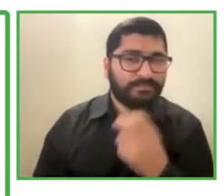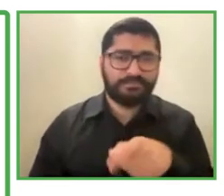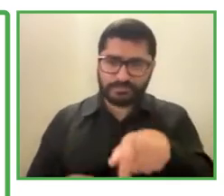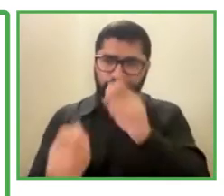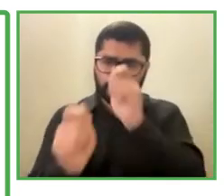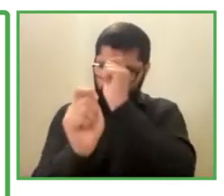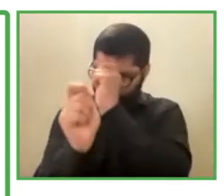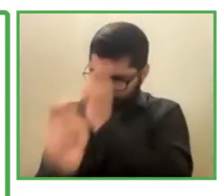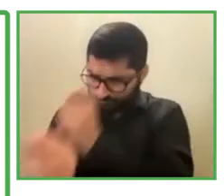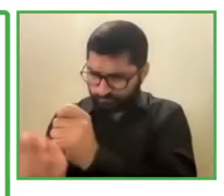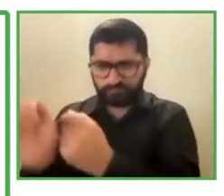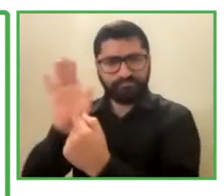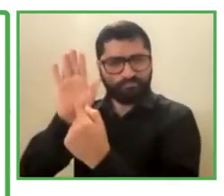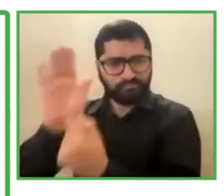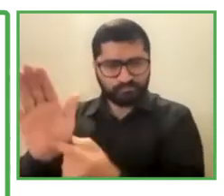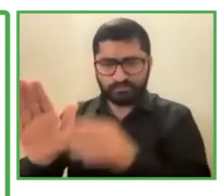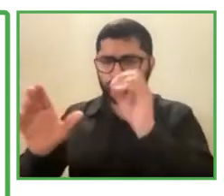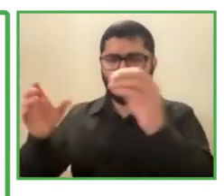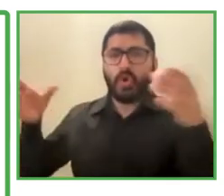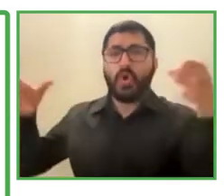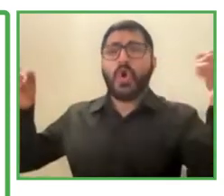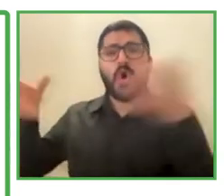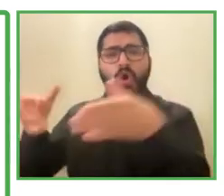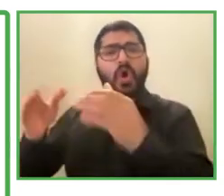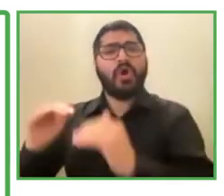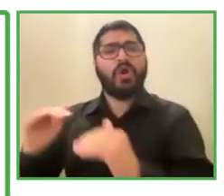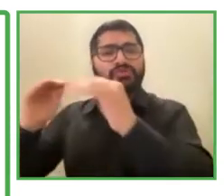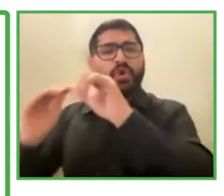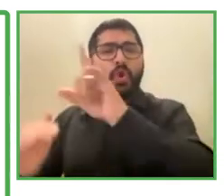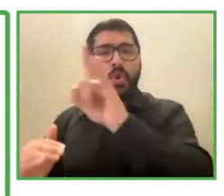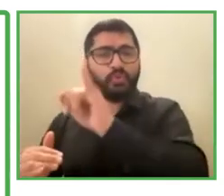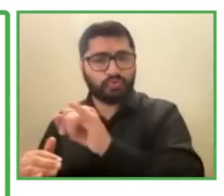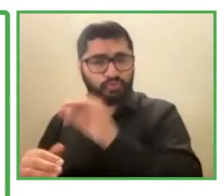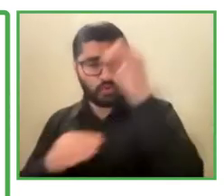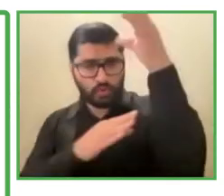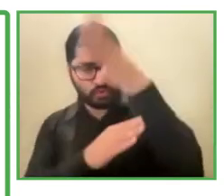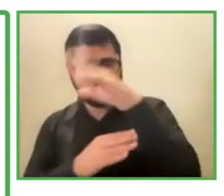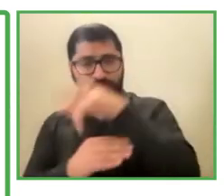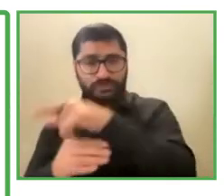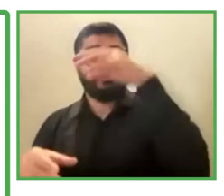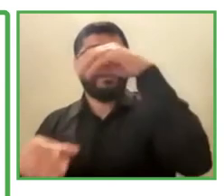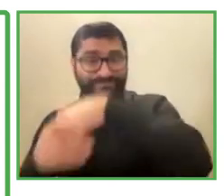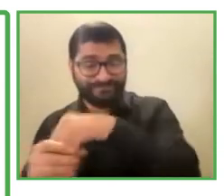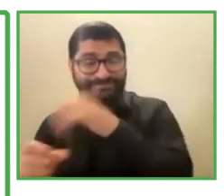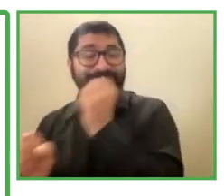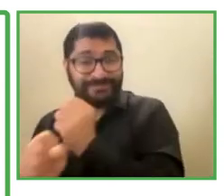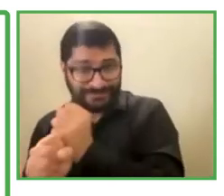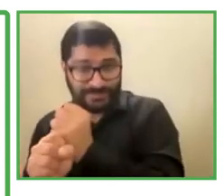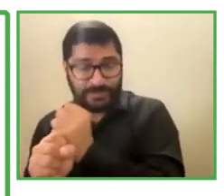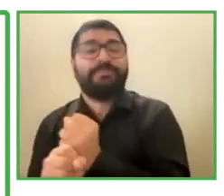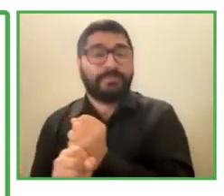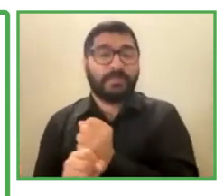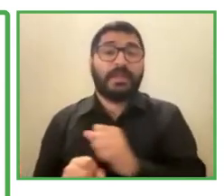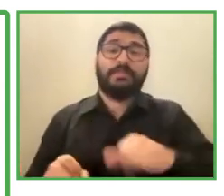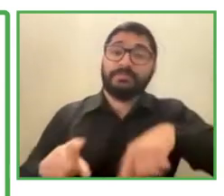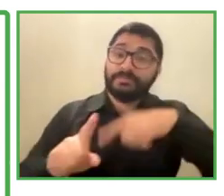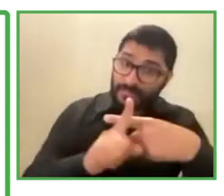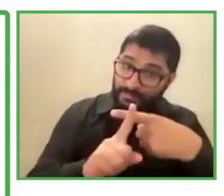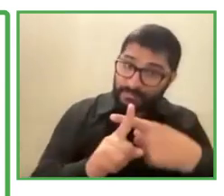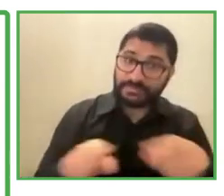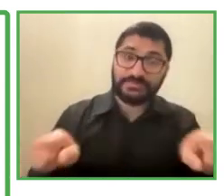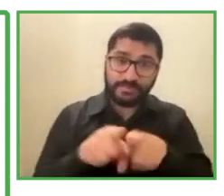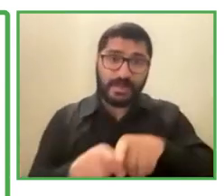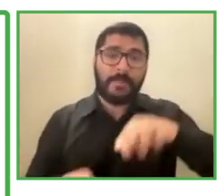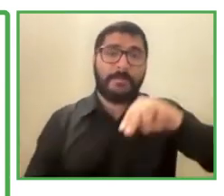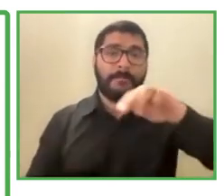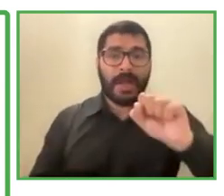And we have Dr. Marcela Guzmán, under subdirector or vice director of Fundación Pedro, Aguirre,